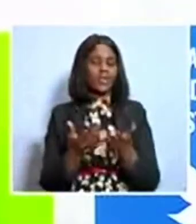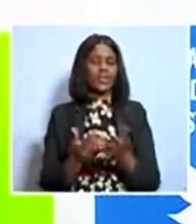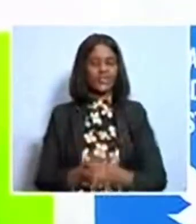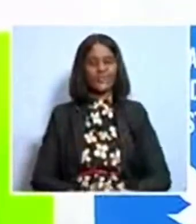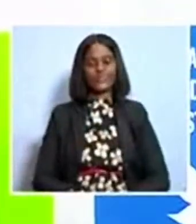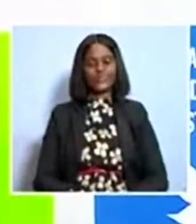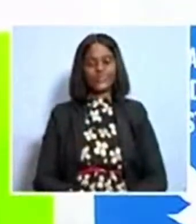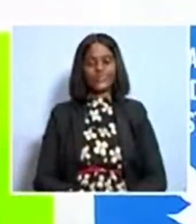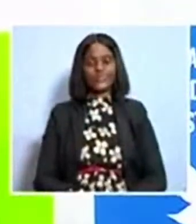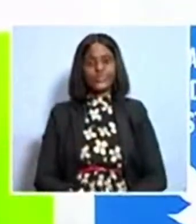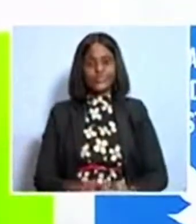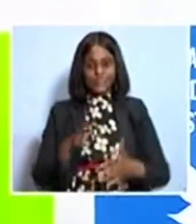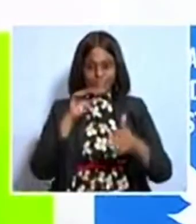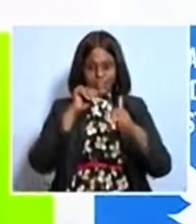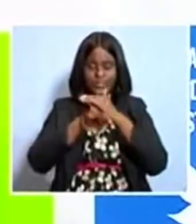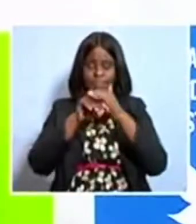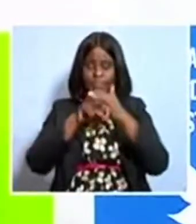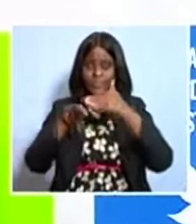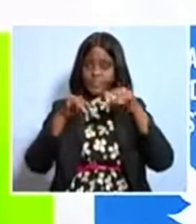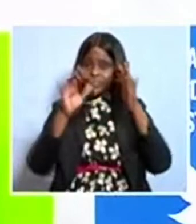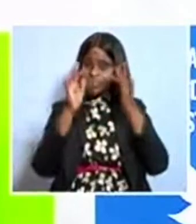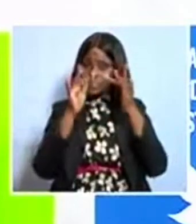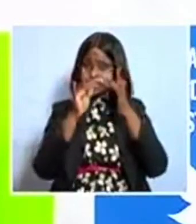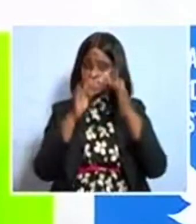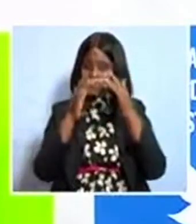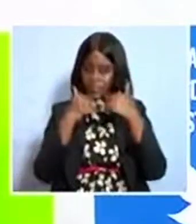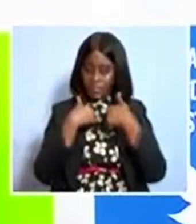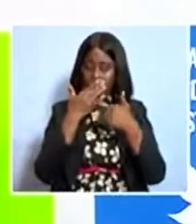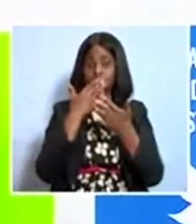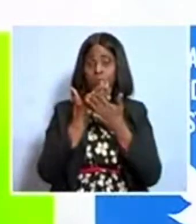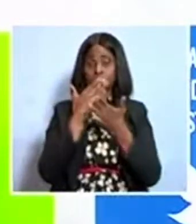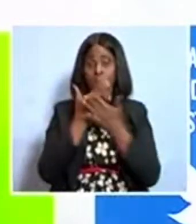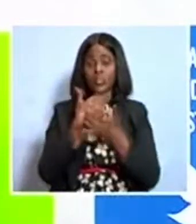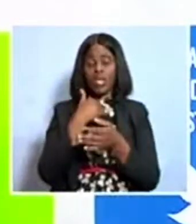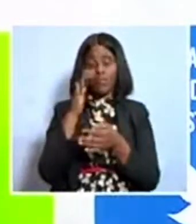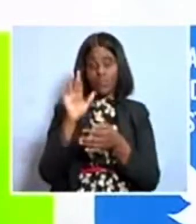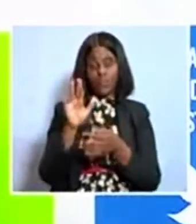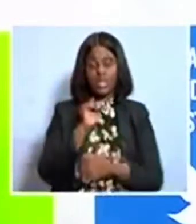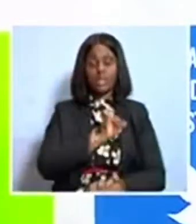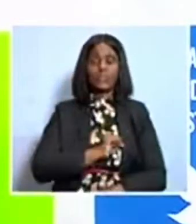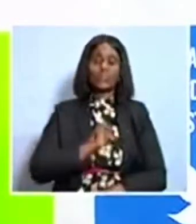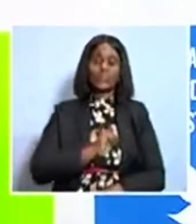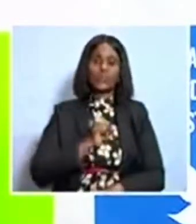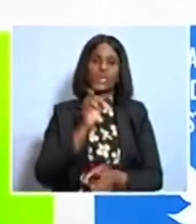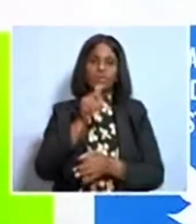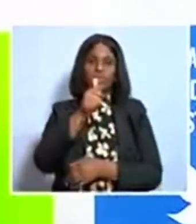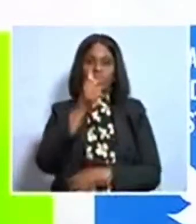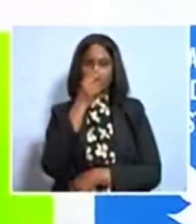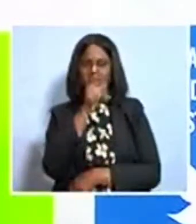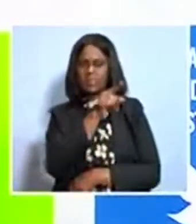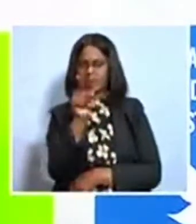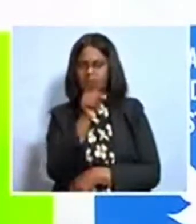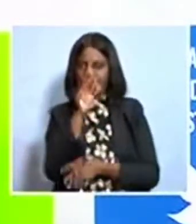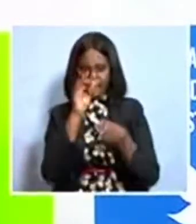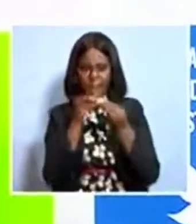On access to internet, there's some progress that's been made. Unfortunately, if you look at the overall figure, it's still fairly low. I think